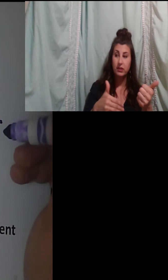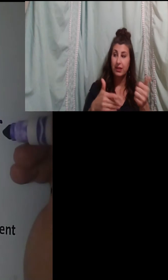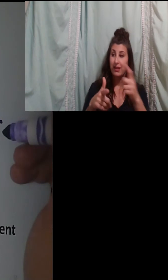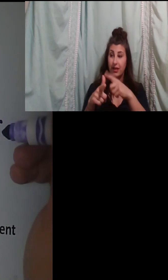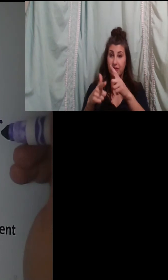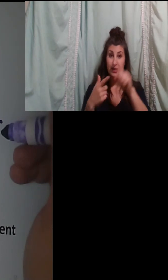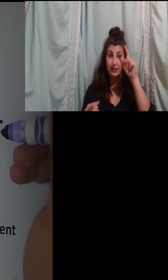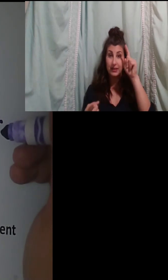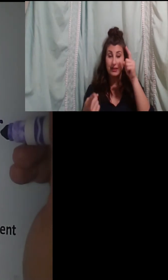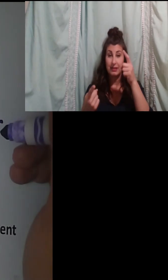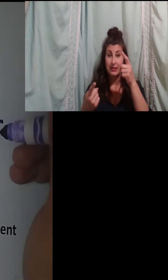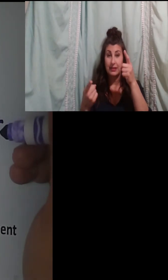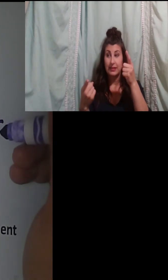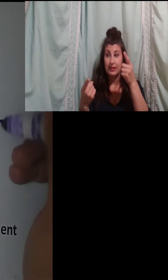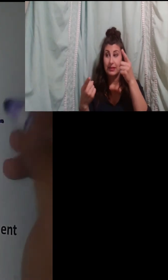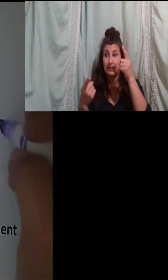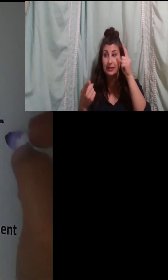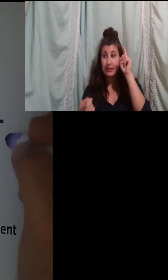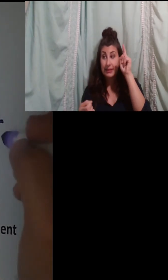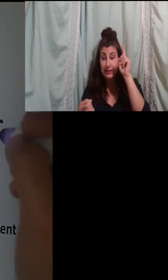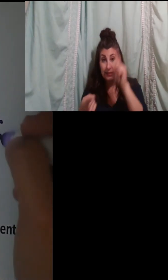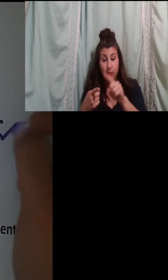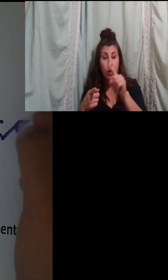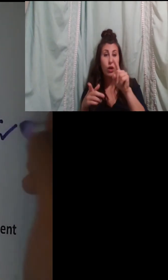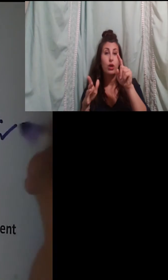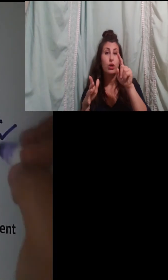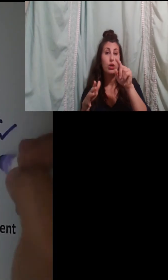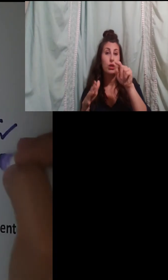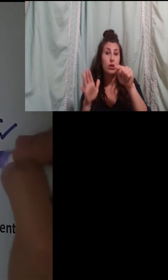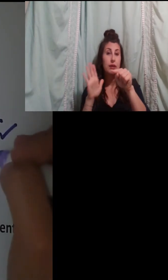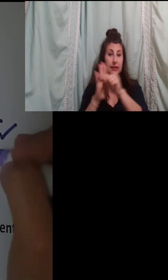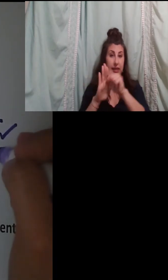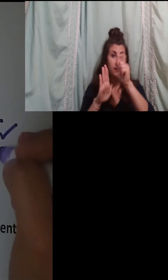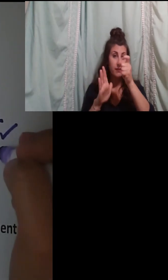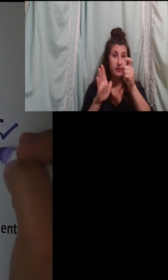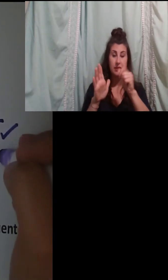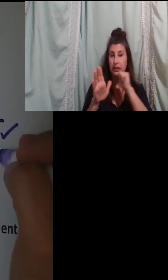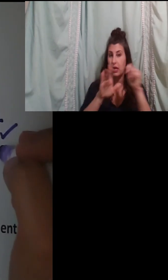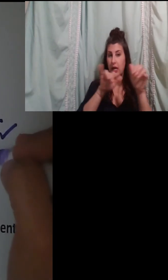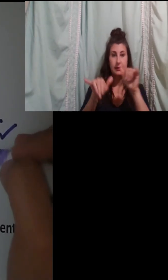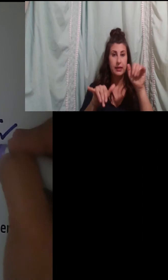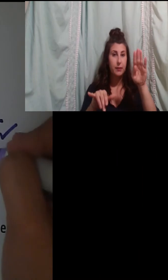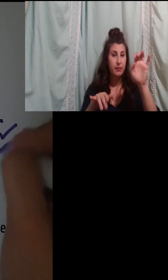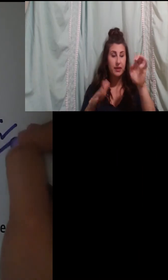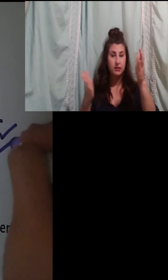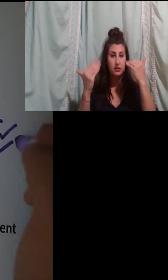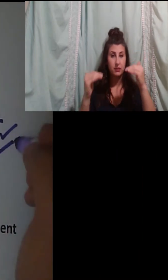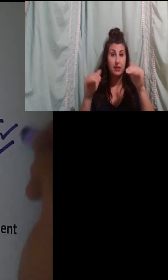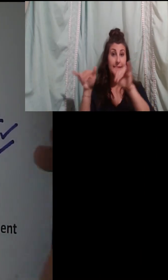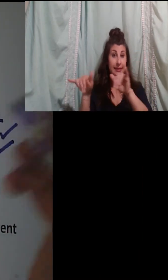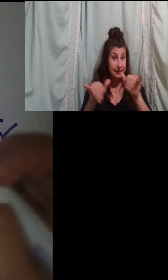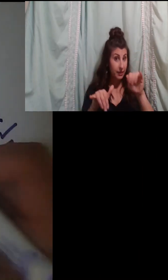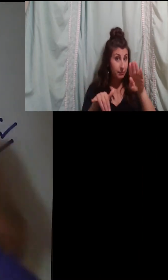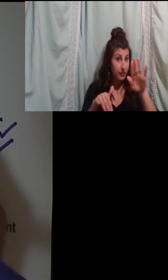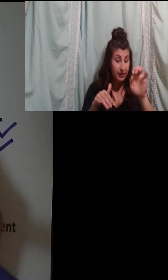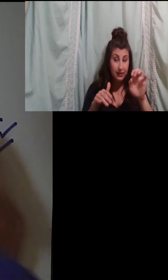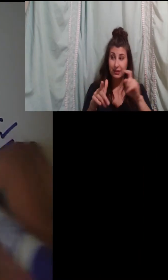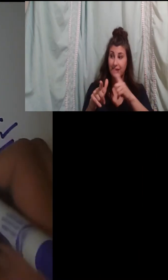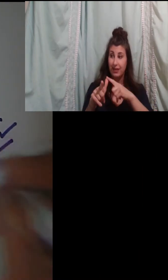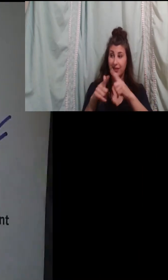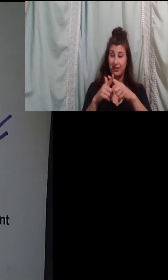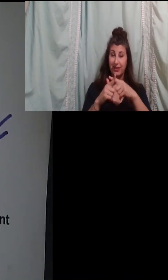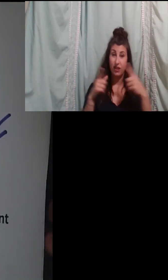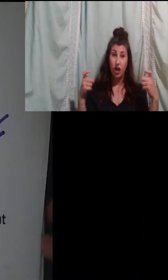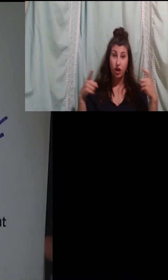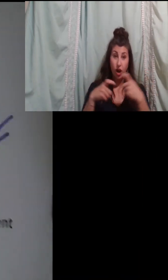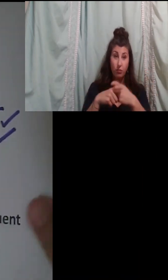these. Then we looked at simple negative exponents with unlike bases, negative exponents with like bases. Then we